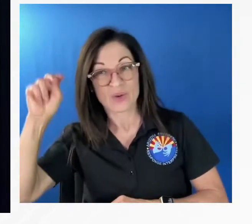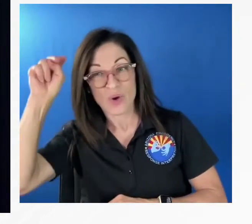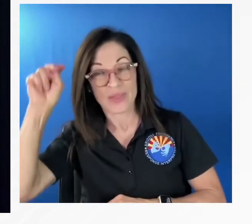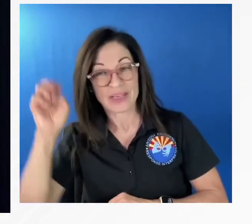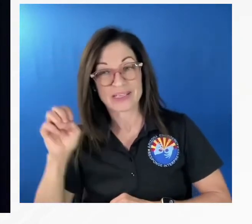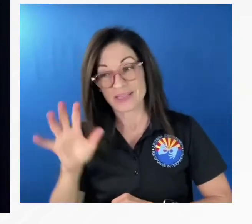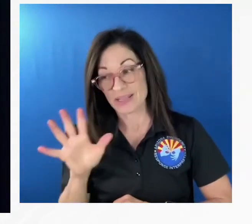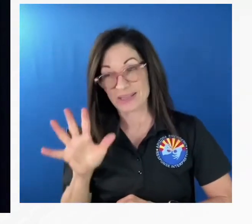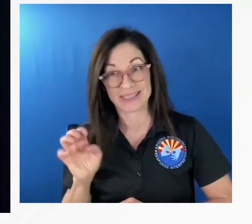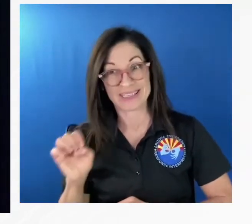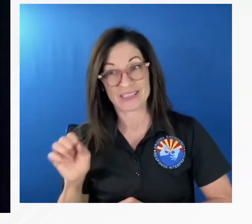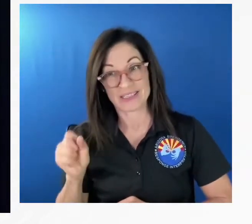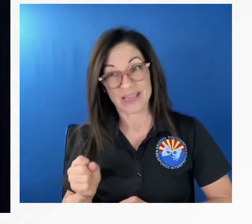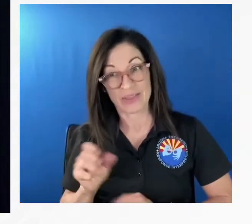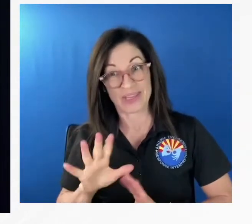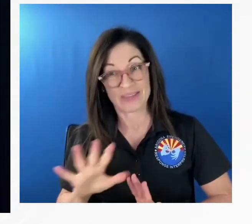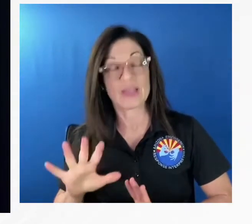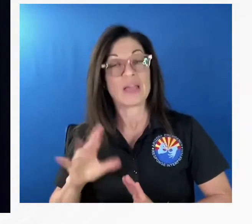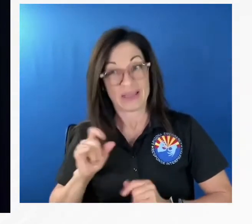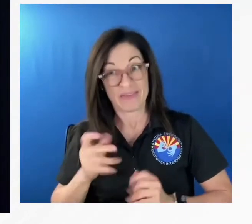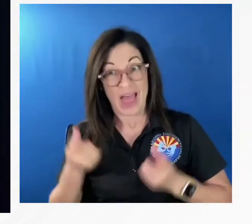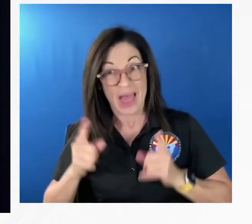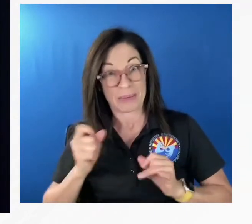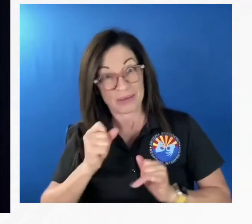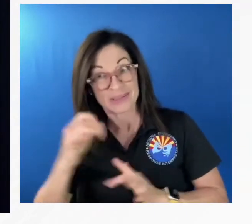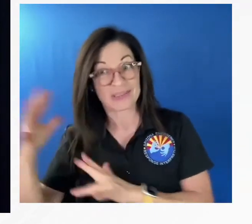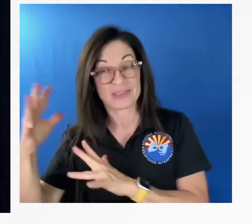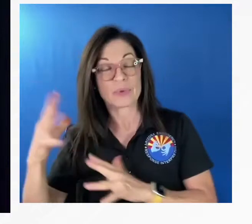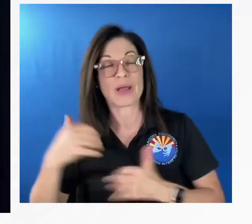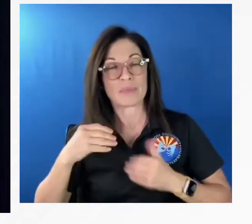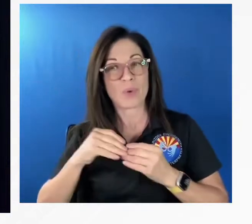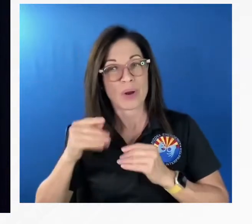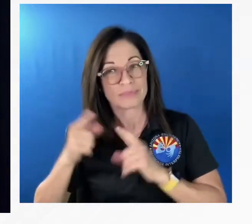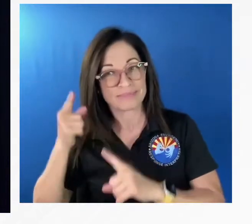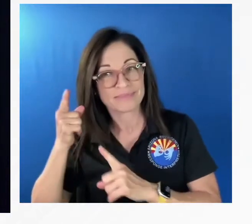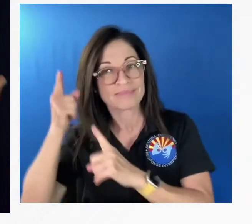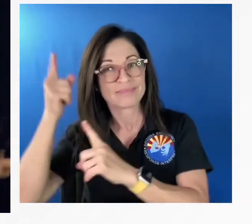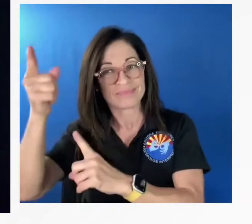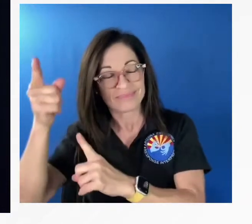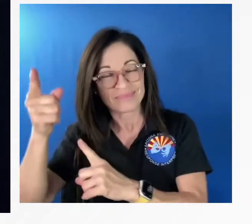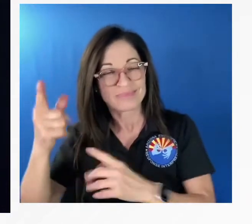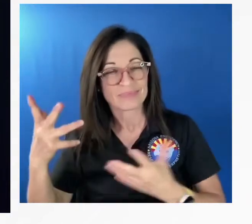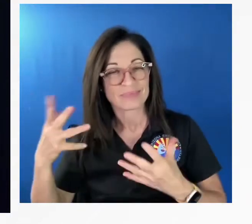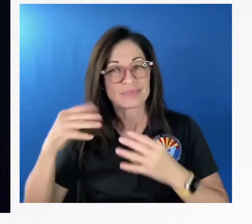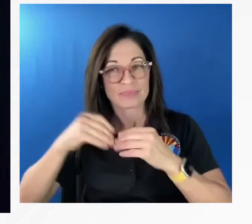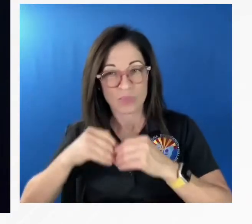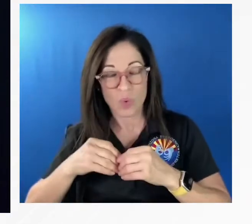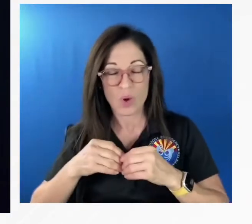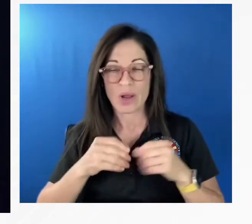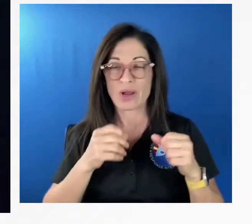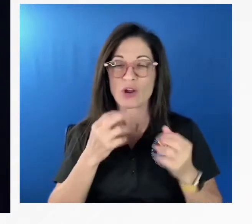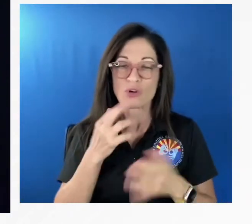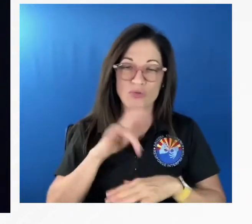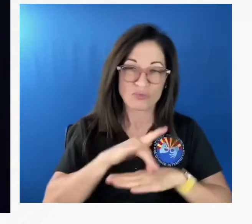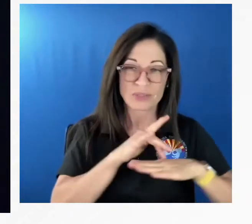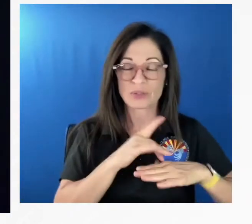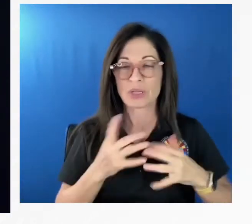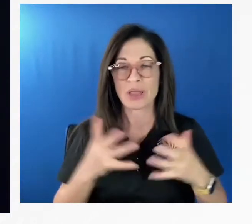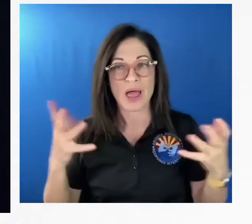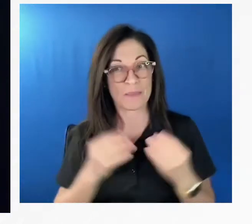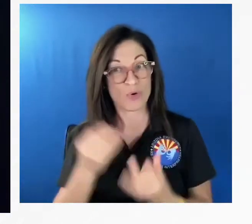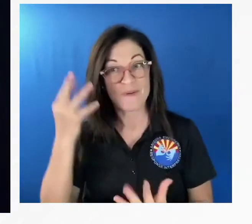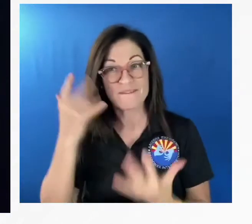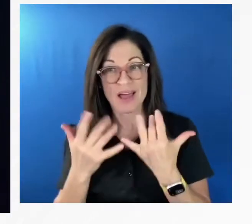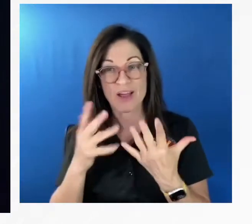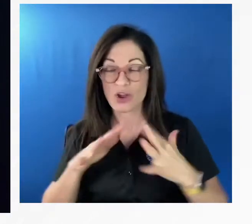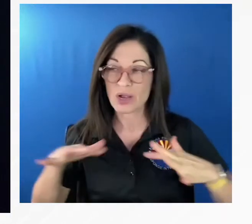talking about a longer range strategy with a lot more resources, a lot more fire on the land, and a lot